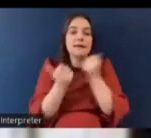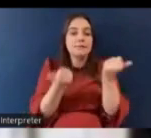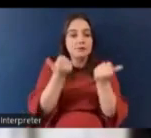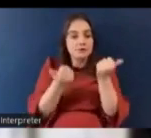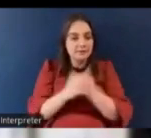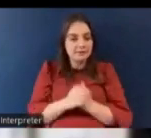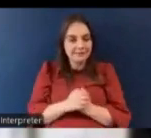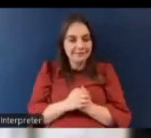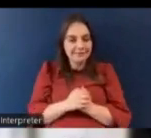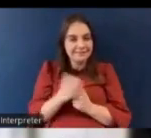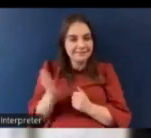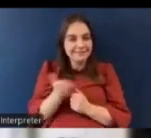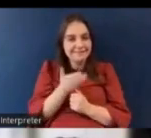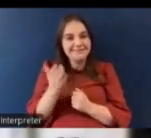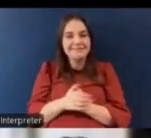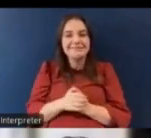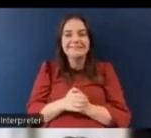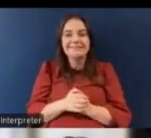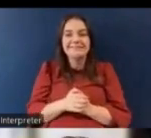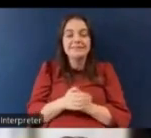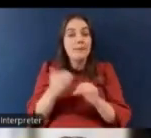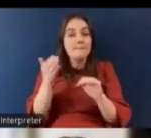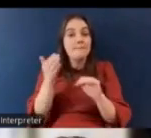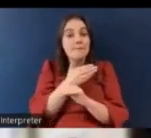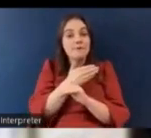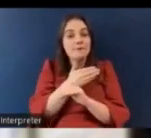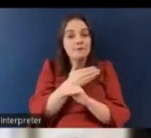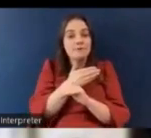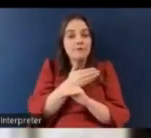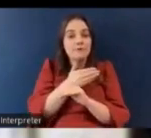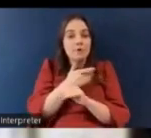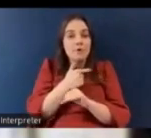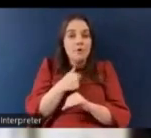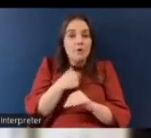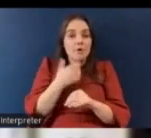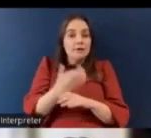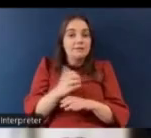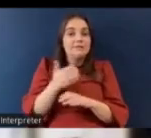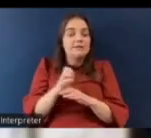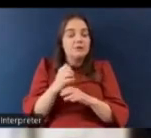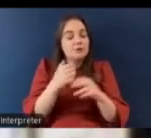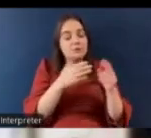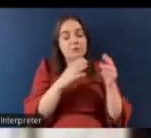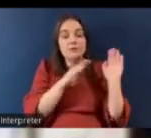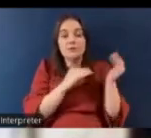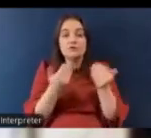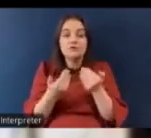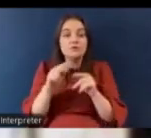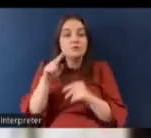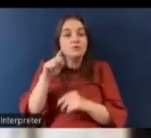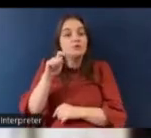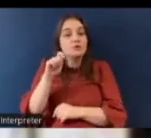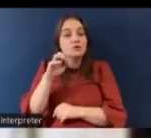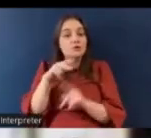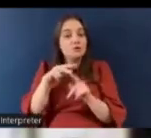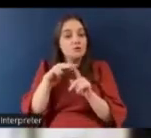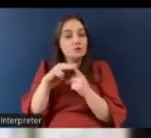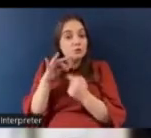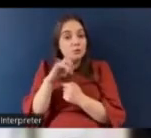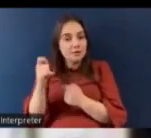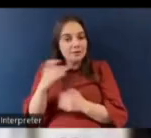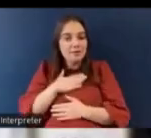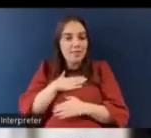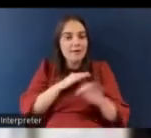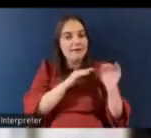So you can head to the next slide. Before I continue and before I introduce our toolkits, I'd like to take a moment